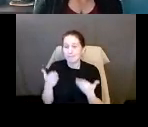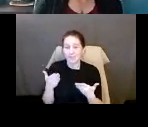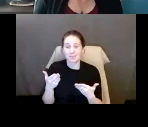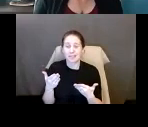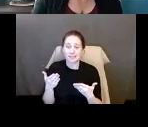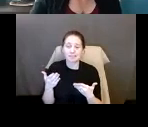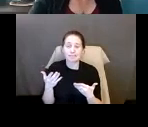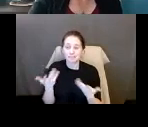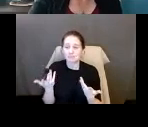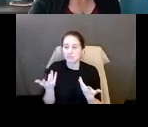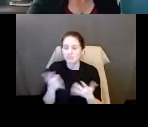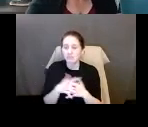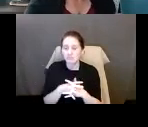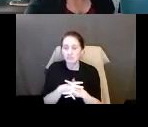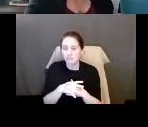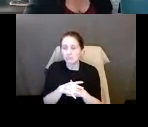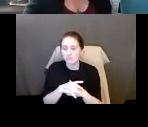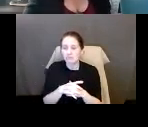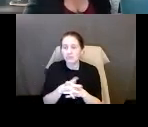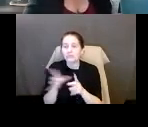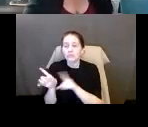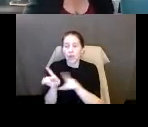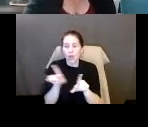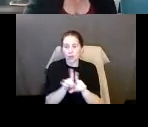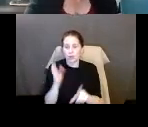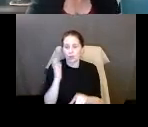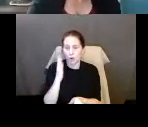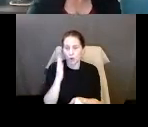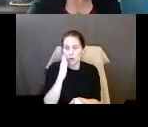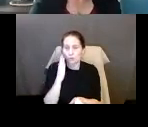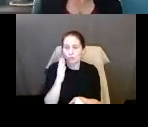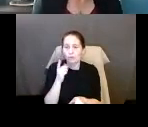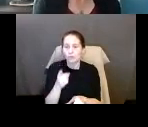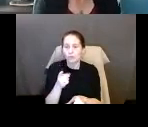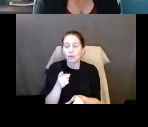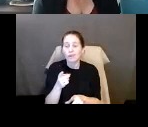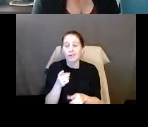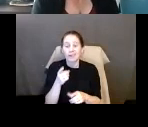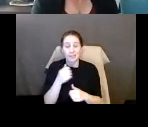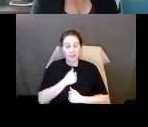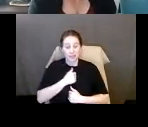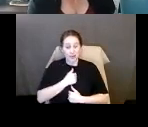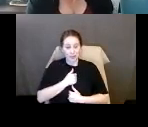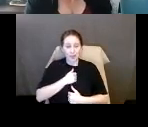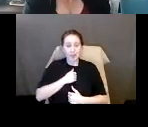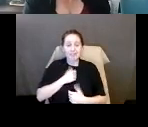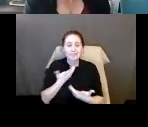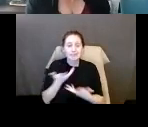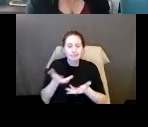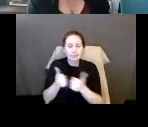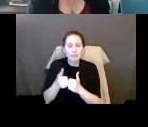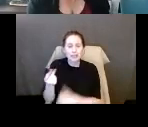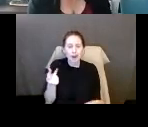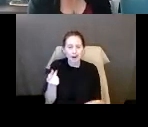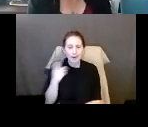more. We also know from these inscriptions that the soldiers worked with dogs at Wadi el-Hudi